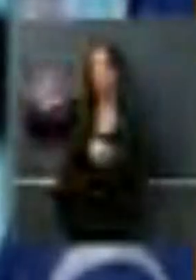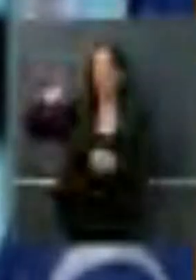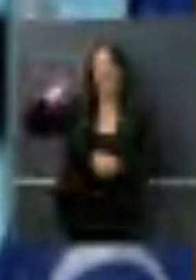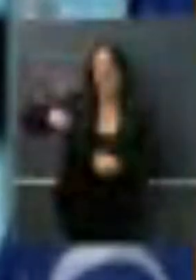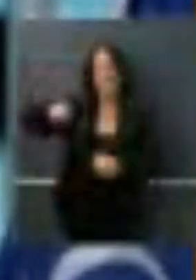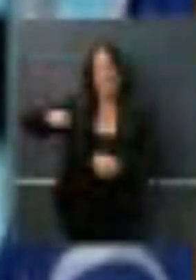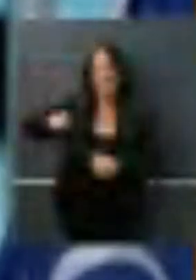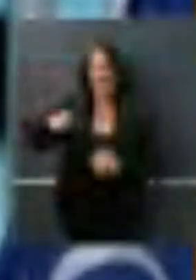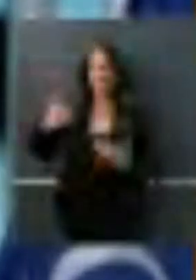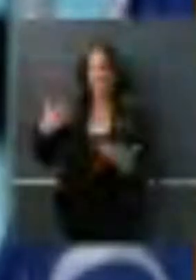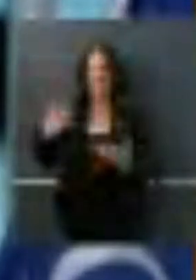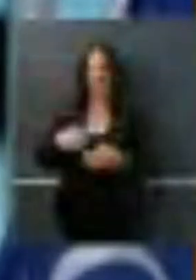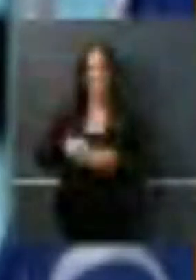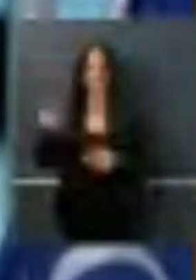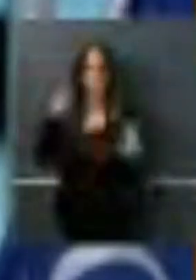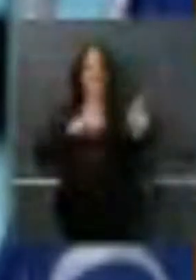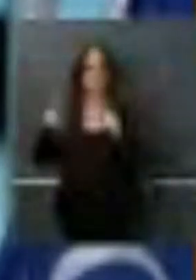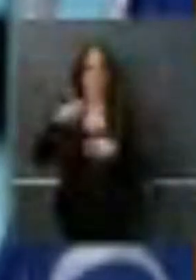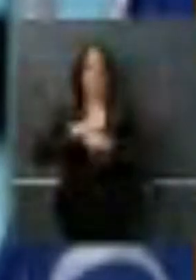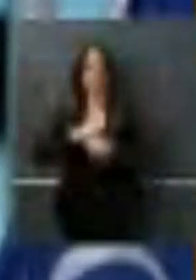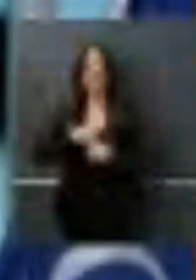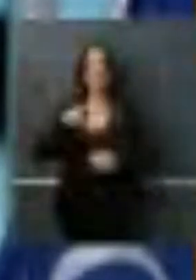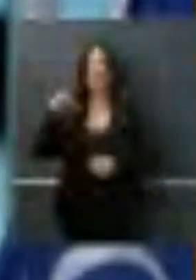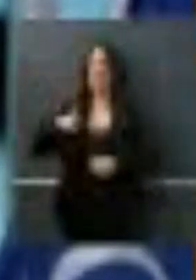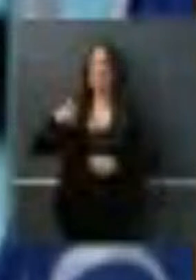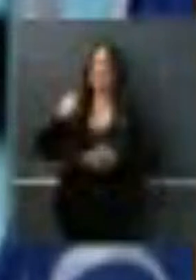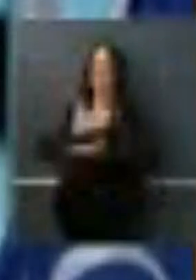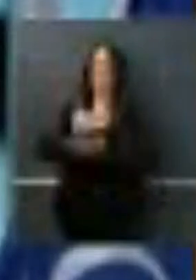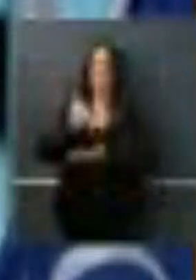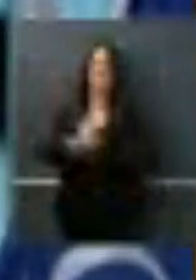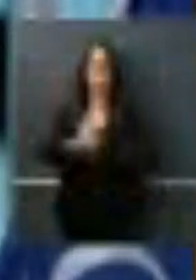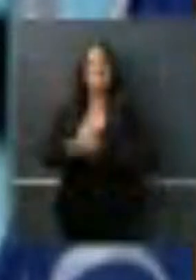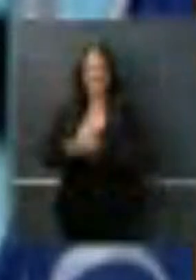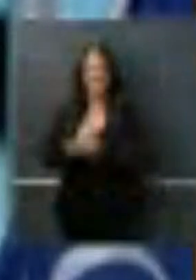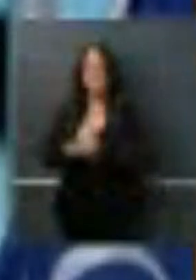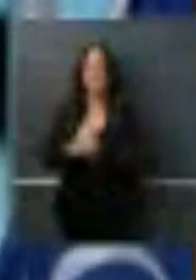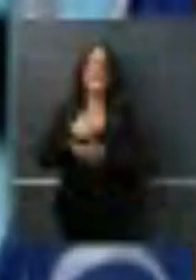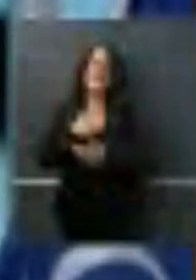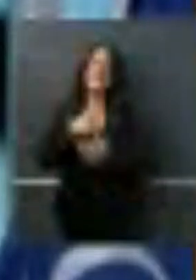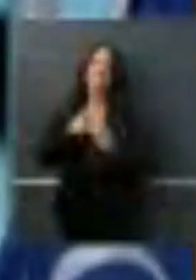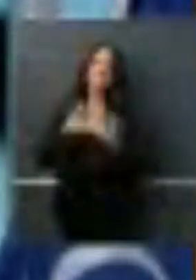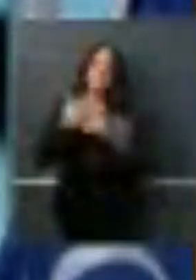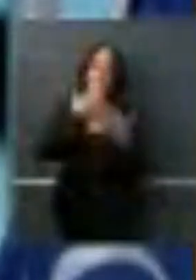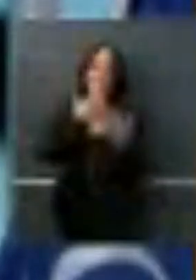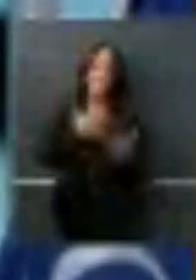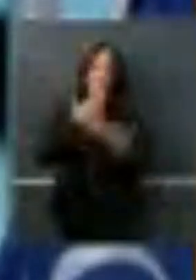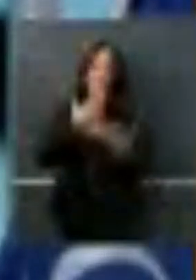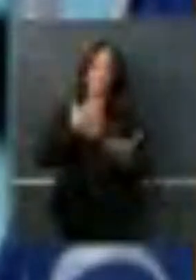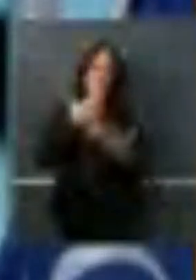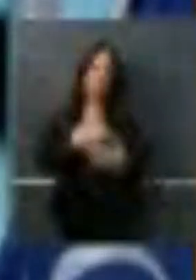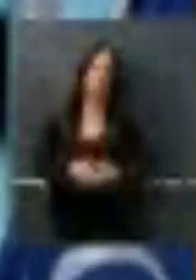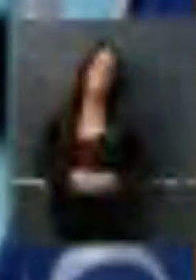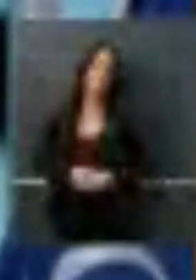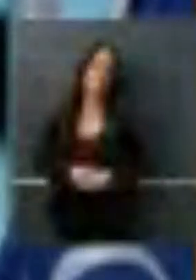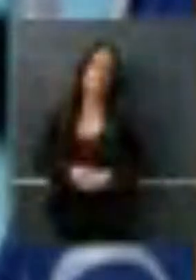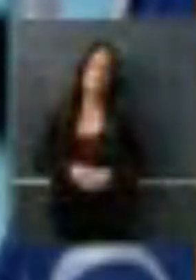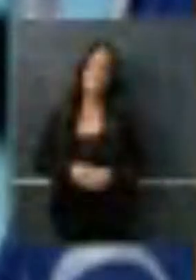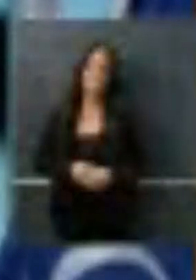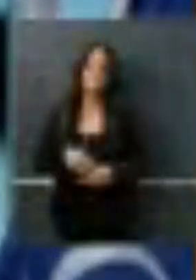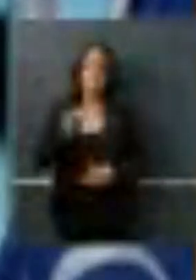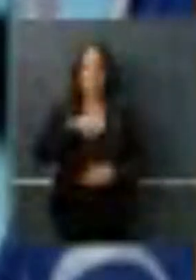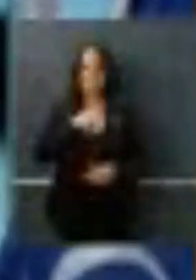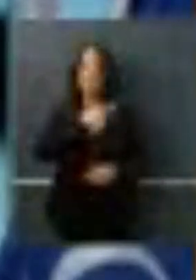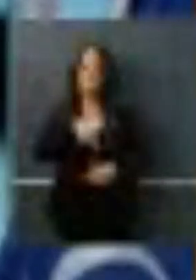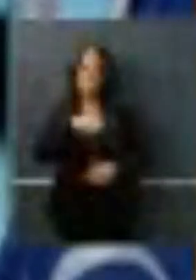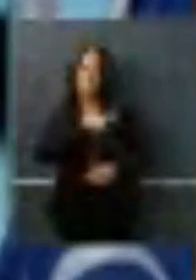express my, again, deep gratitude and debt of gratitude to their willingness to really meet